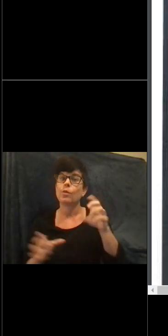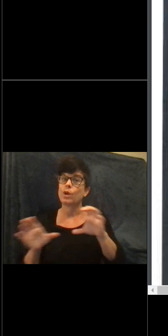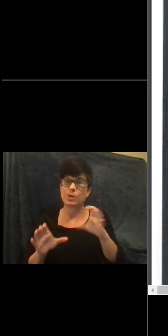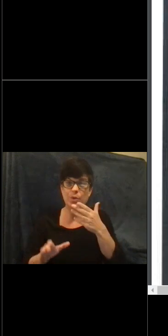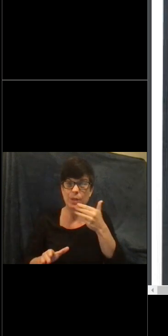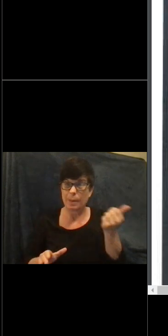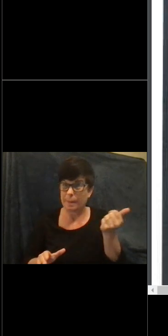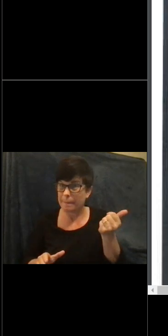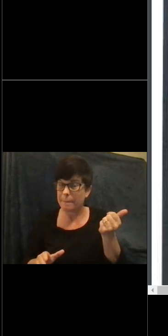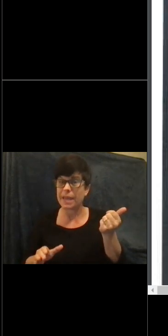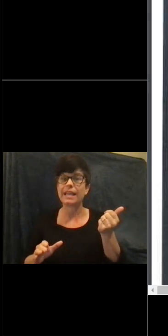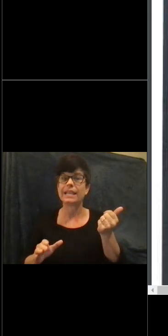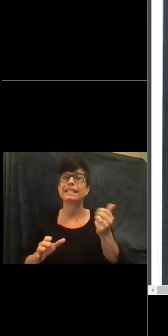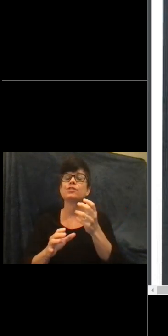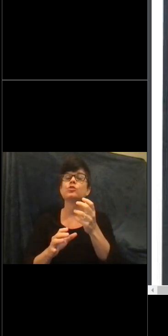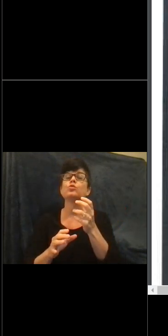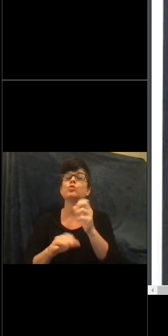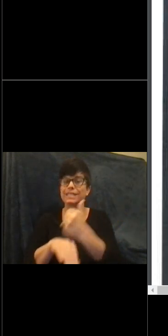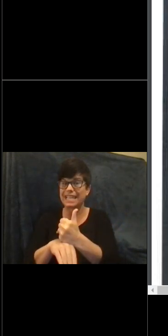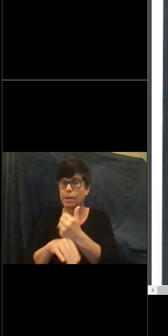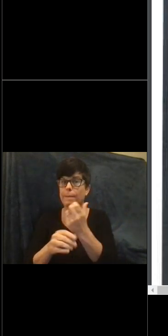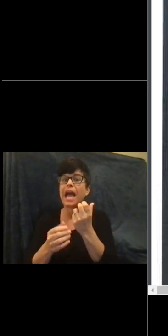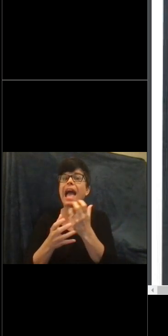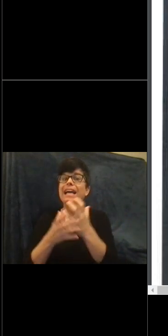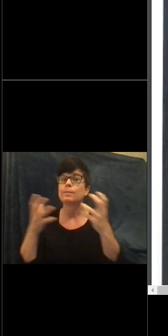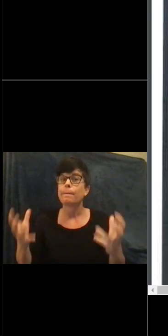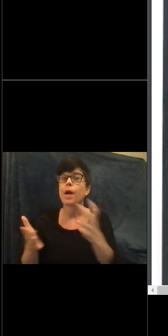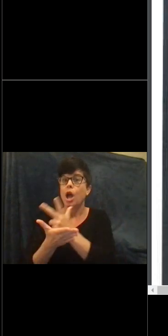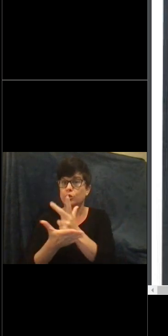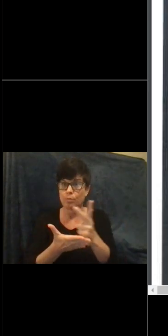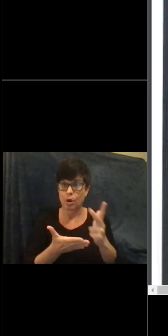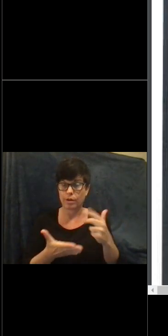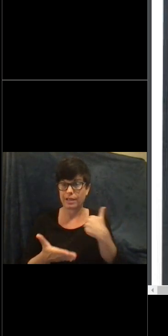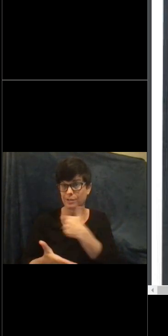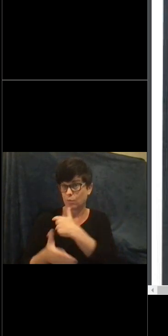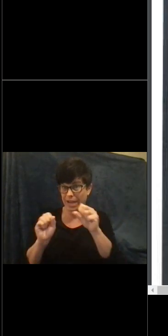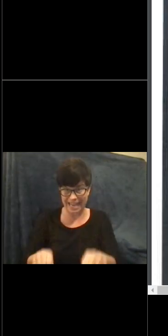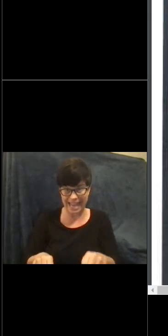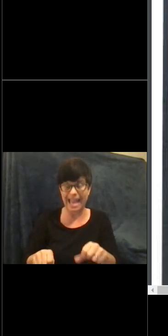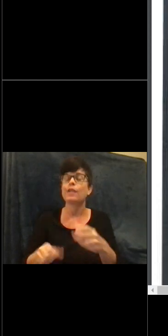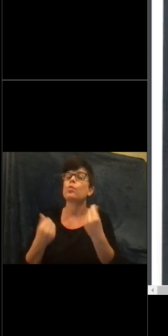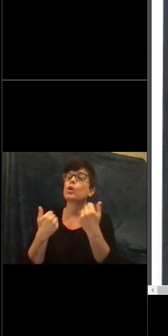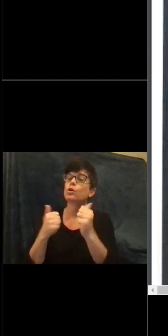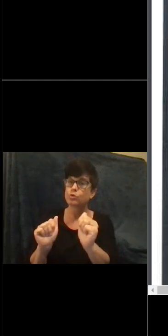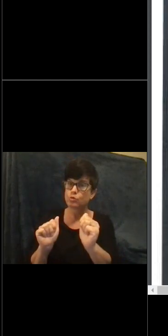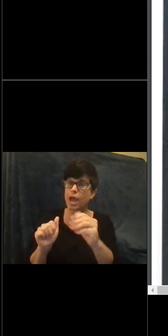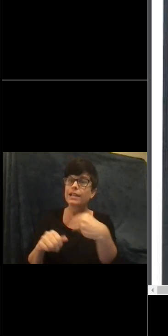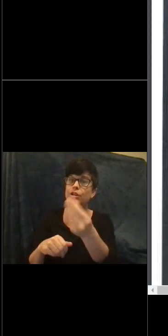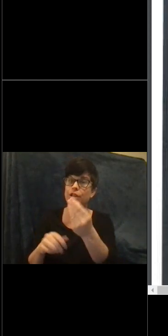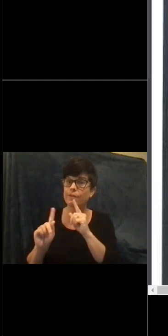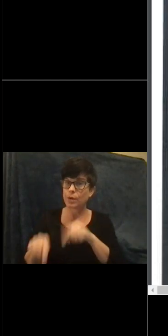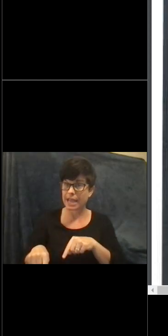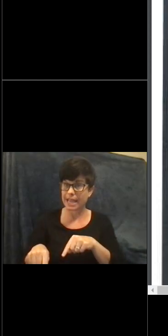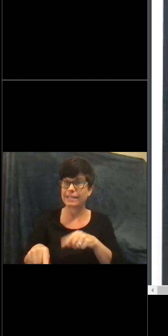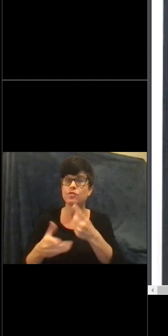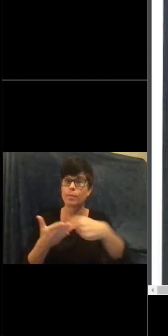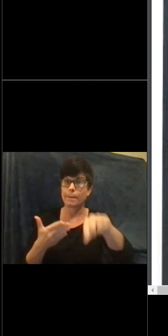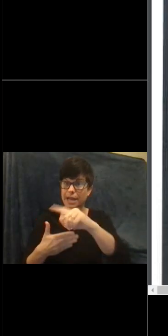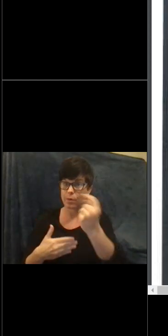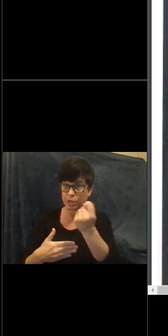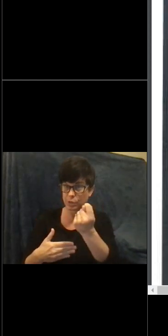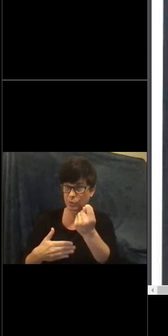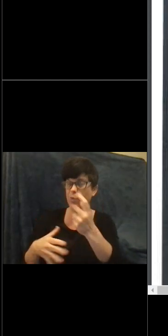much parking as we can, and we will definitely look at that and try to give you an answer by next Tuesday, because then we can get technical people. The